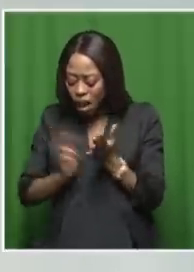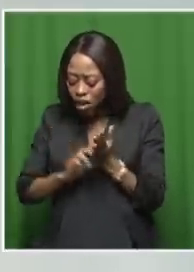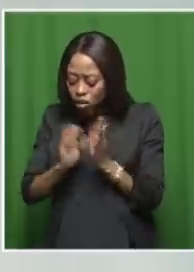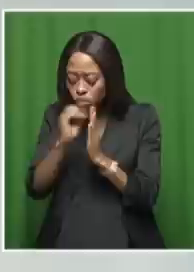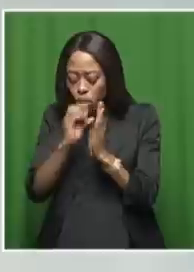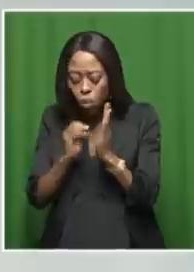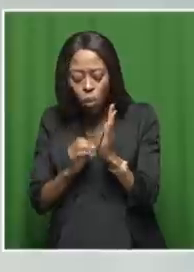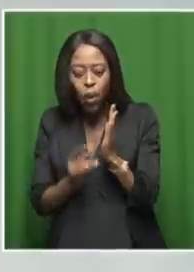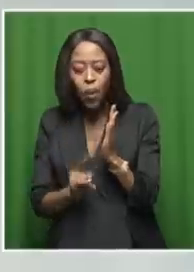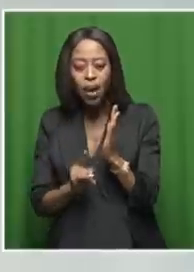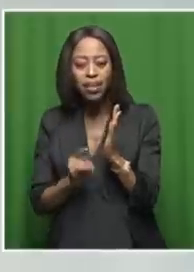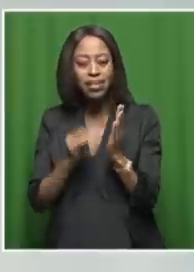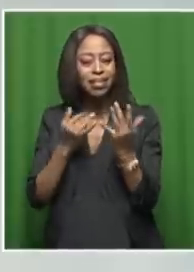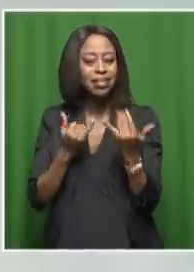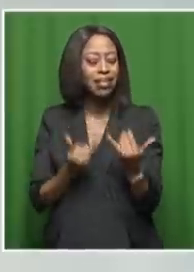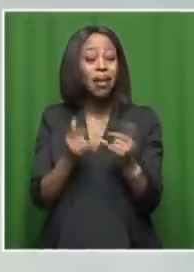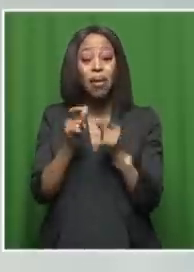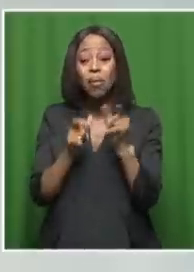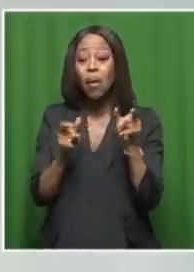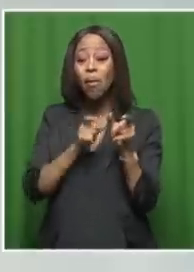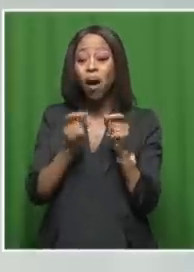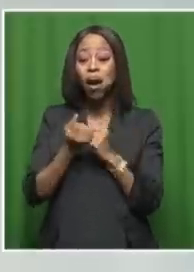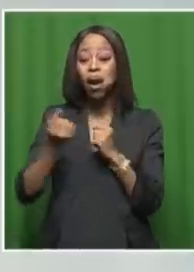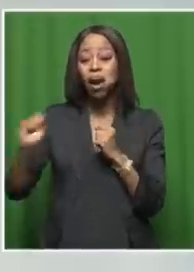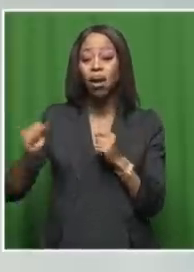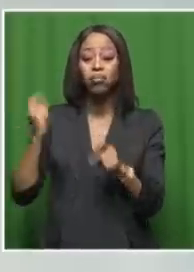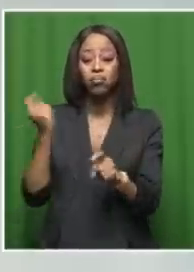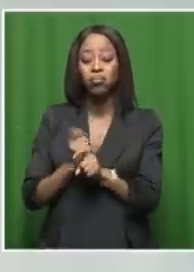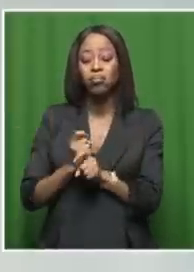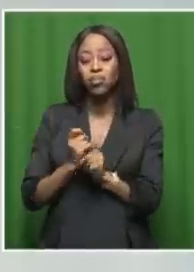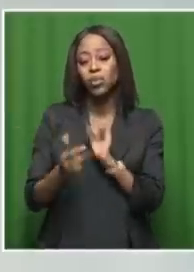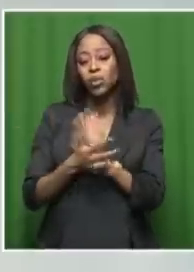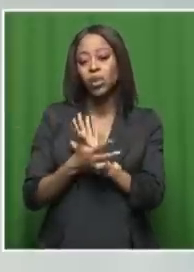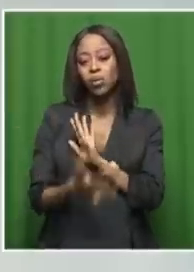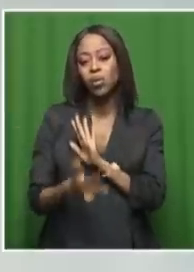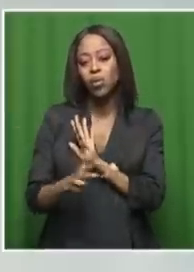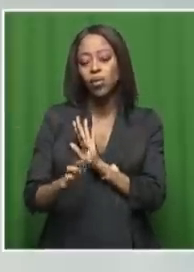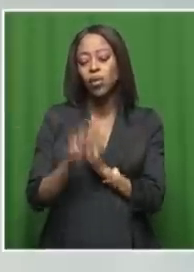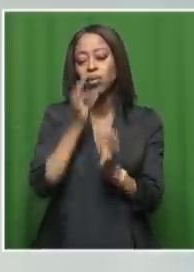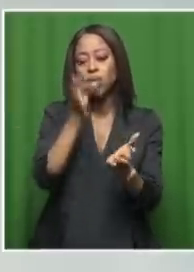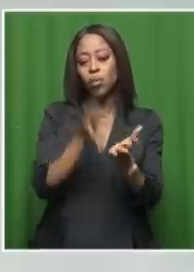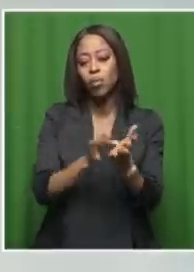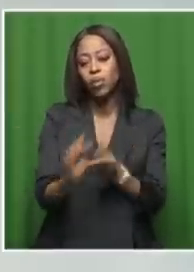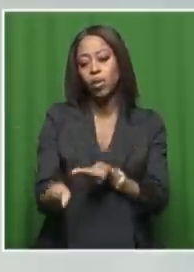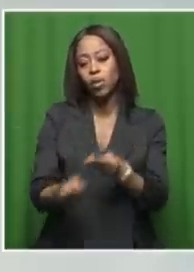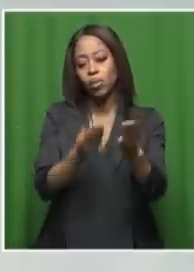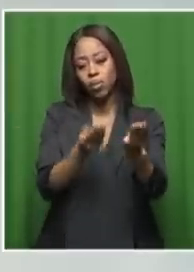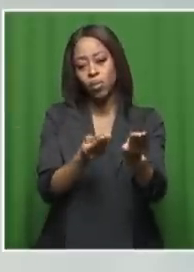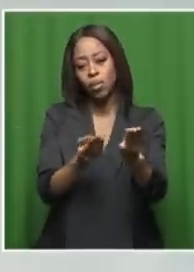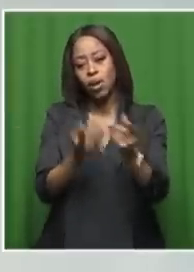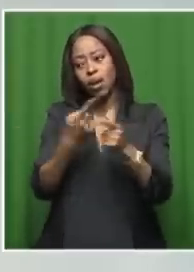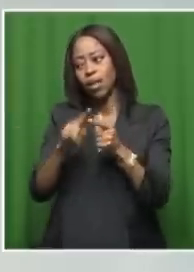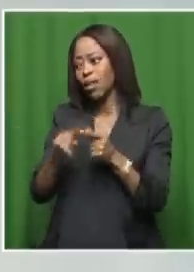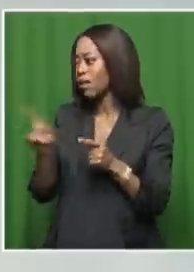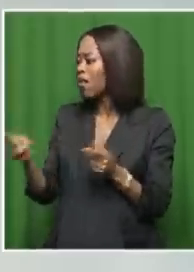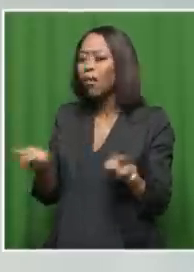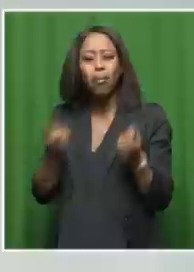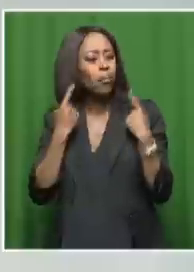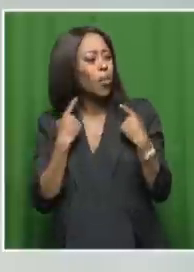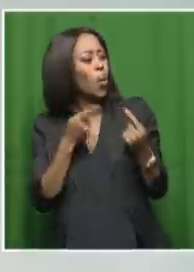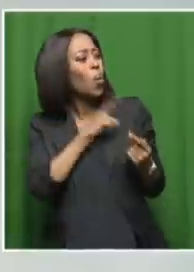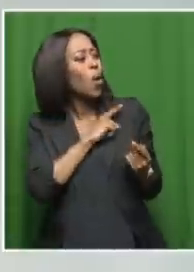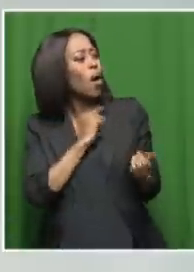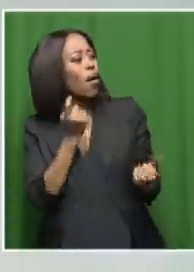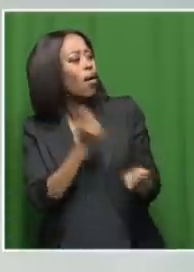required. As a result, you find that people are rejected or declined when they submit their proposals, and they don't understand